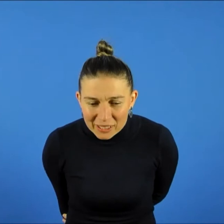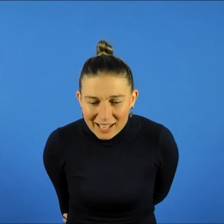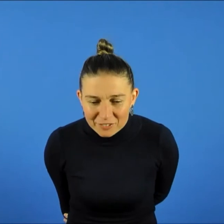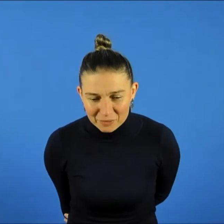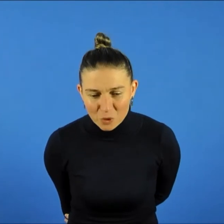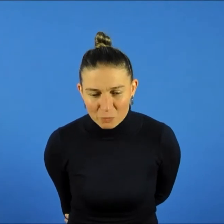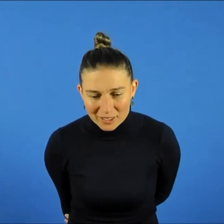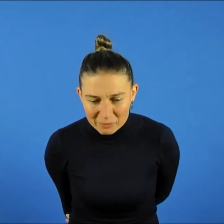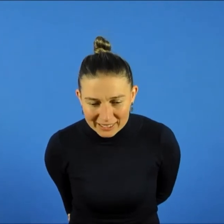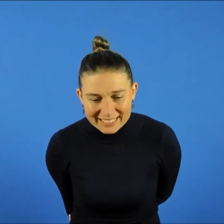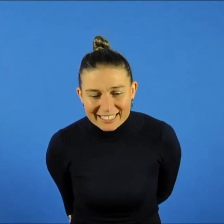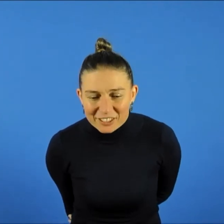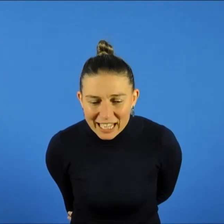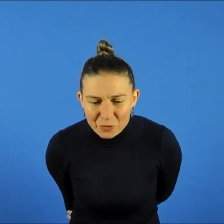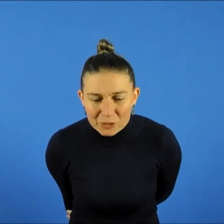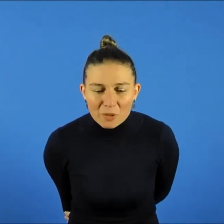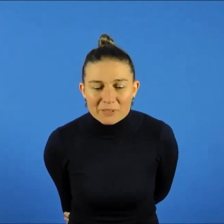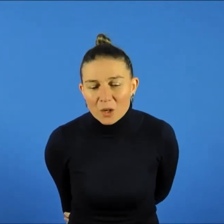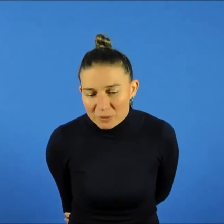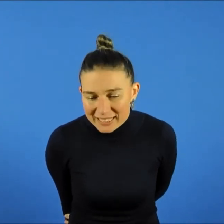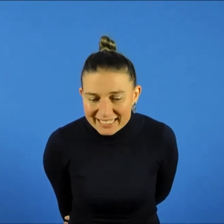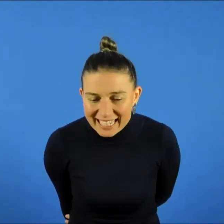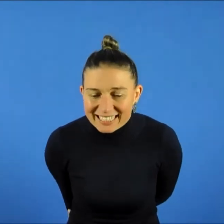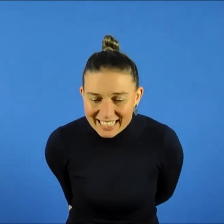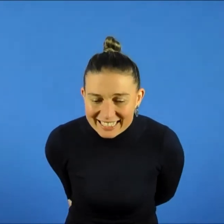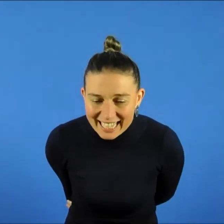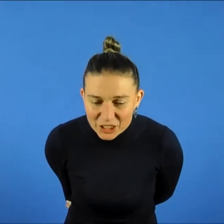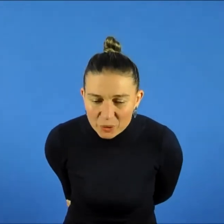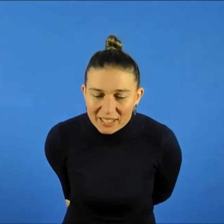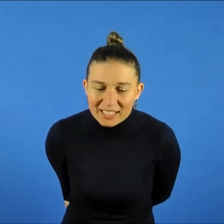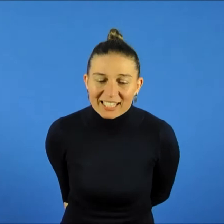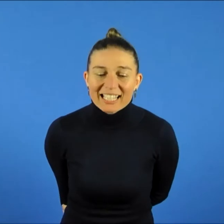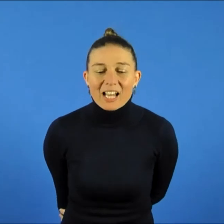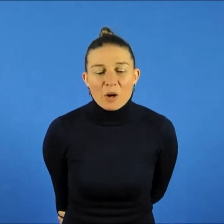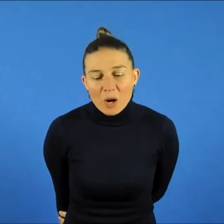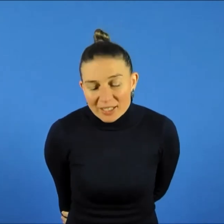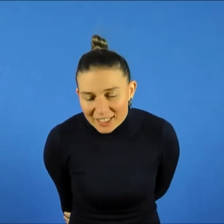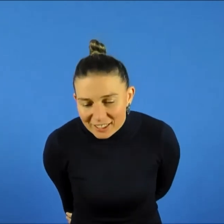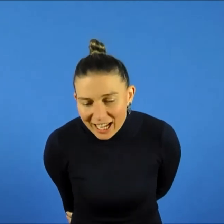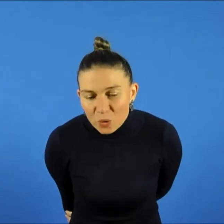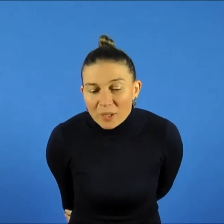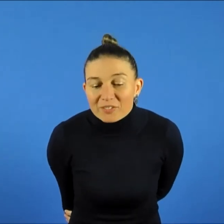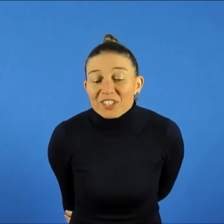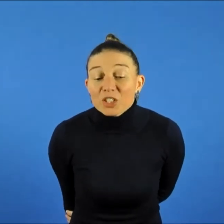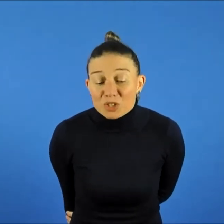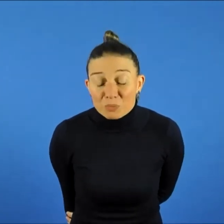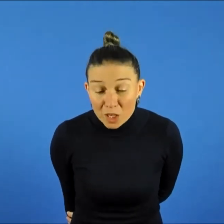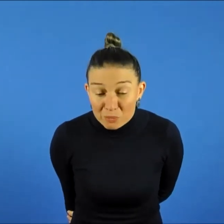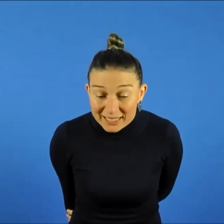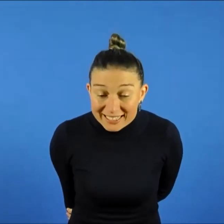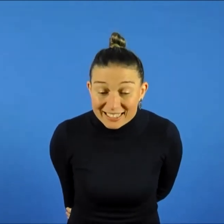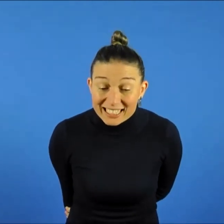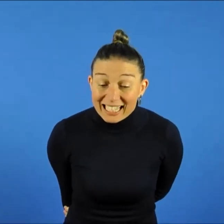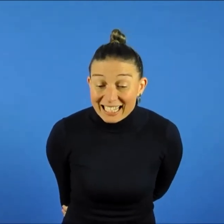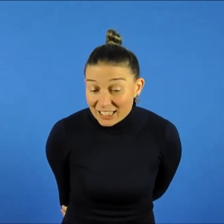then we'll have more possibilities. Until now, we've always been seen as less than. So I think until now, one of the hugest